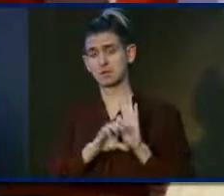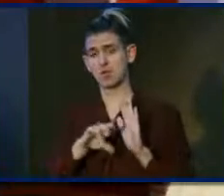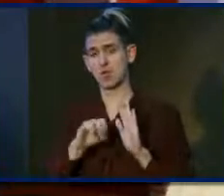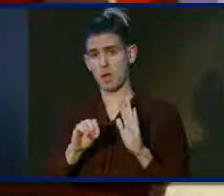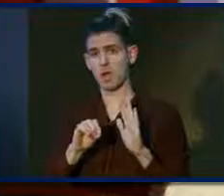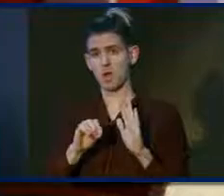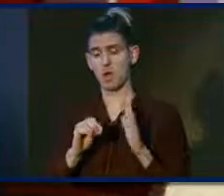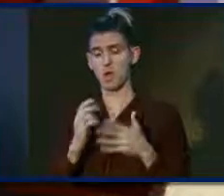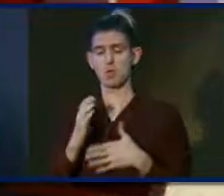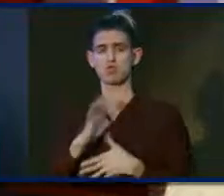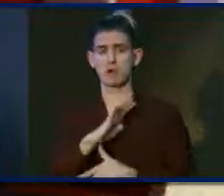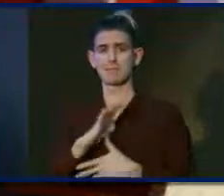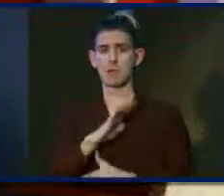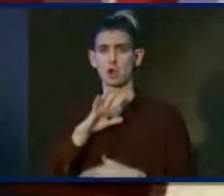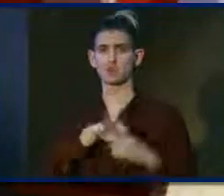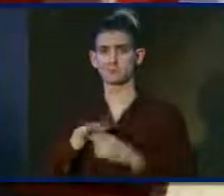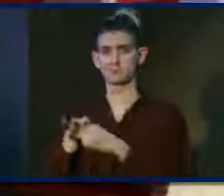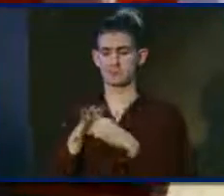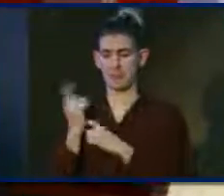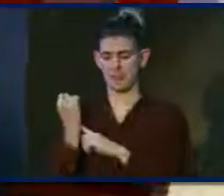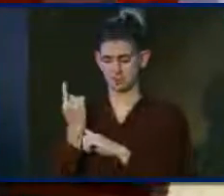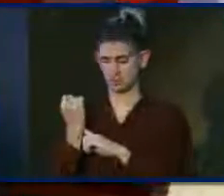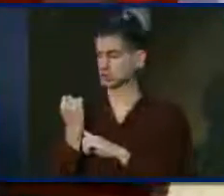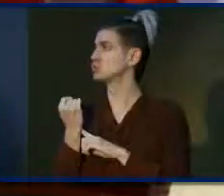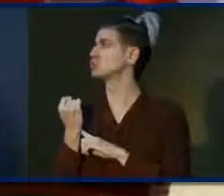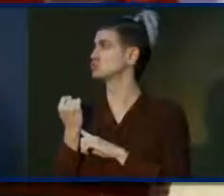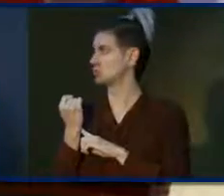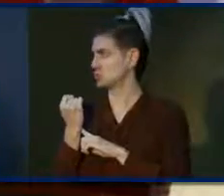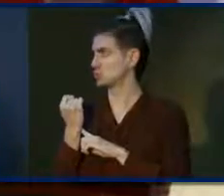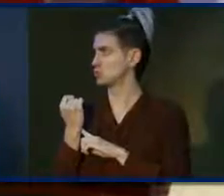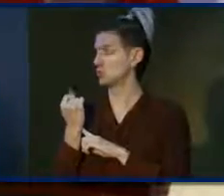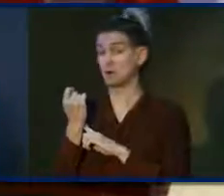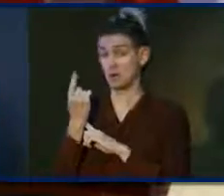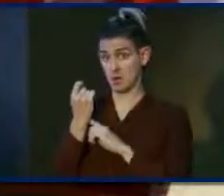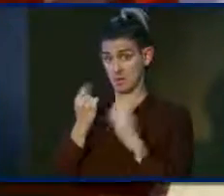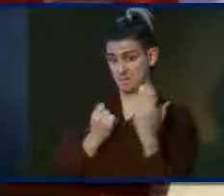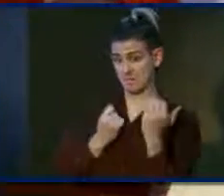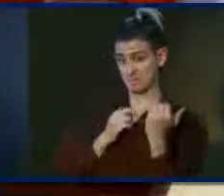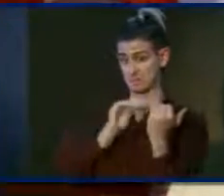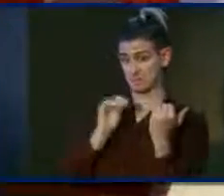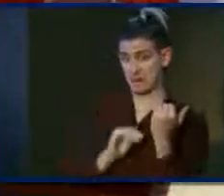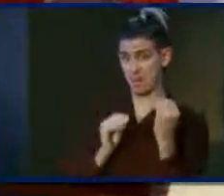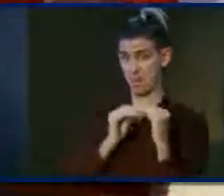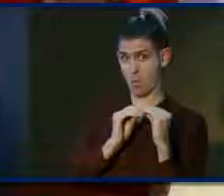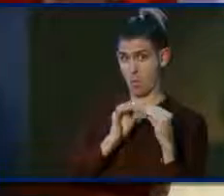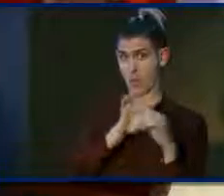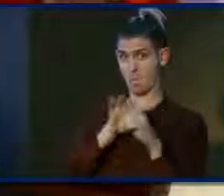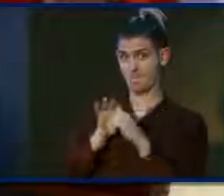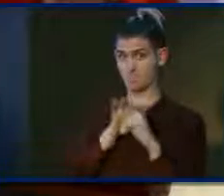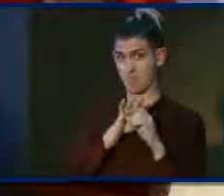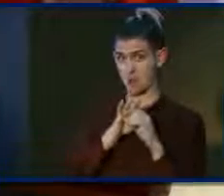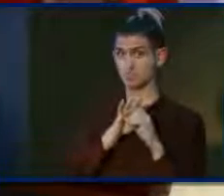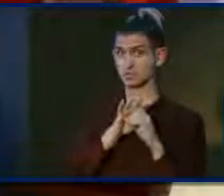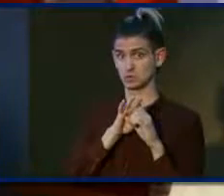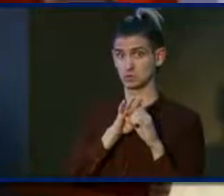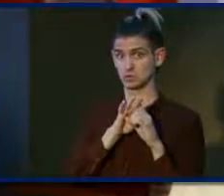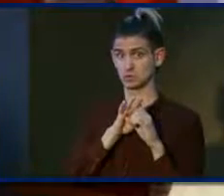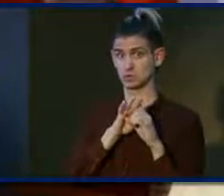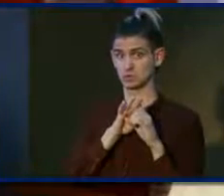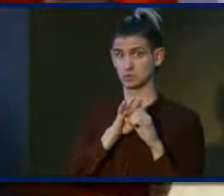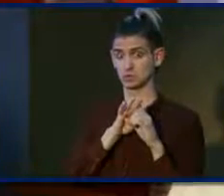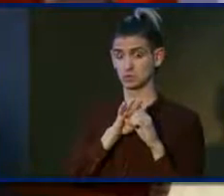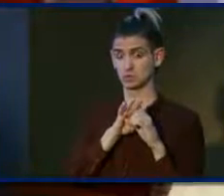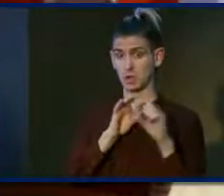last year, there were actually 15% more votes cast than we were counted